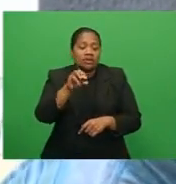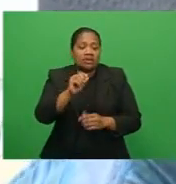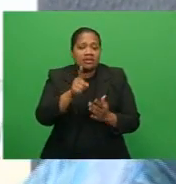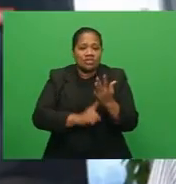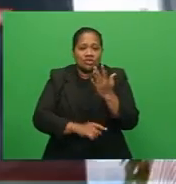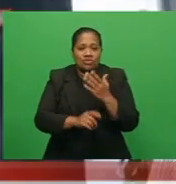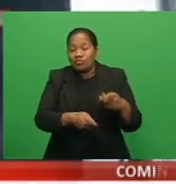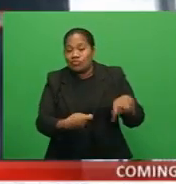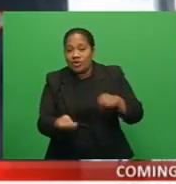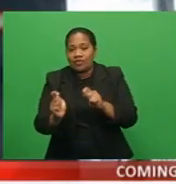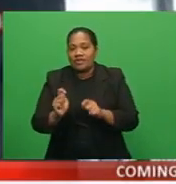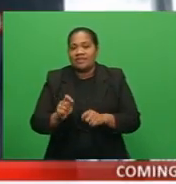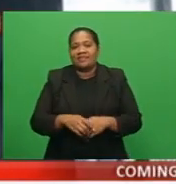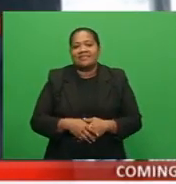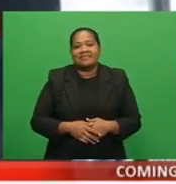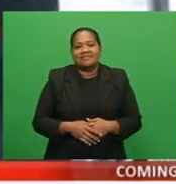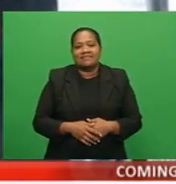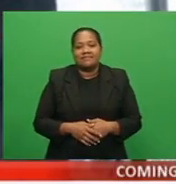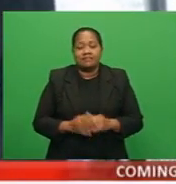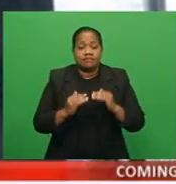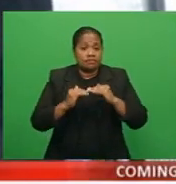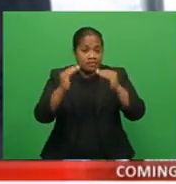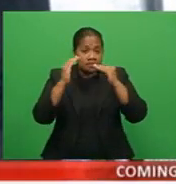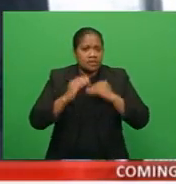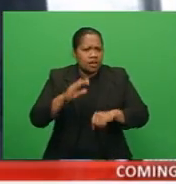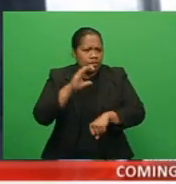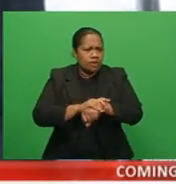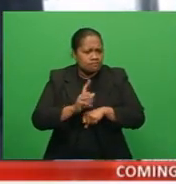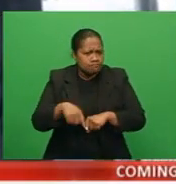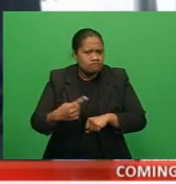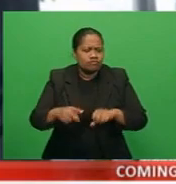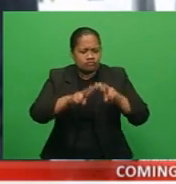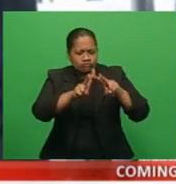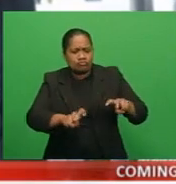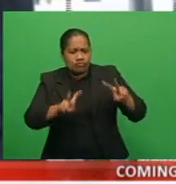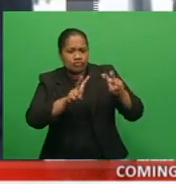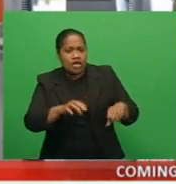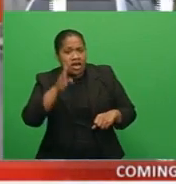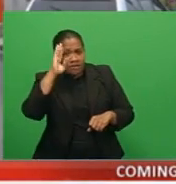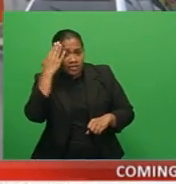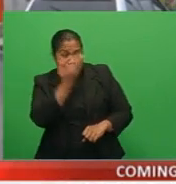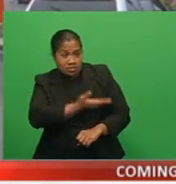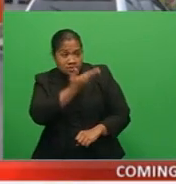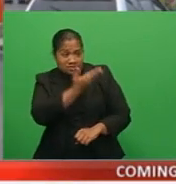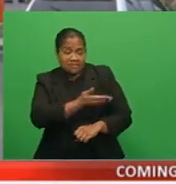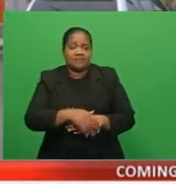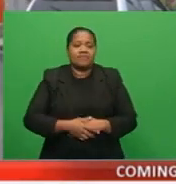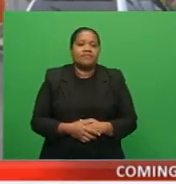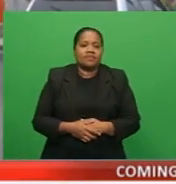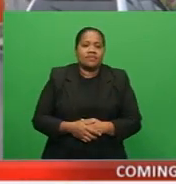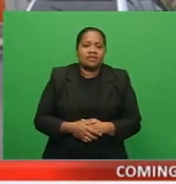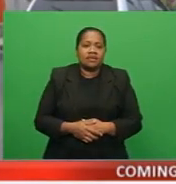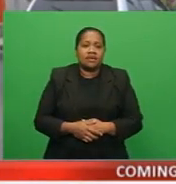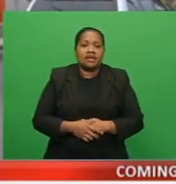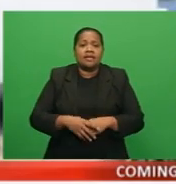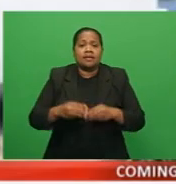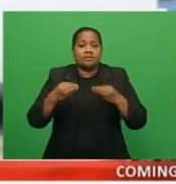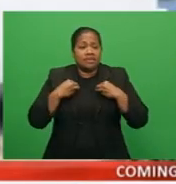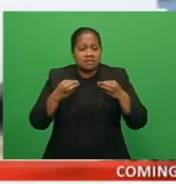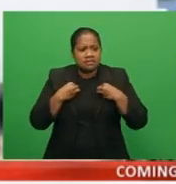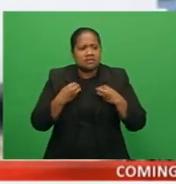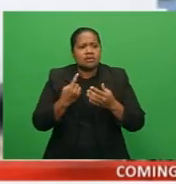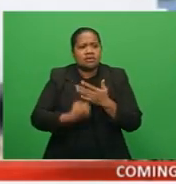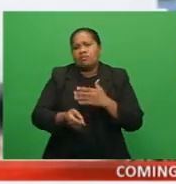January. Up ahead, police continue to investigate Facebook commentator and slow business for Namaka